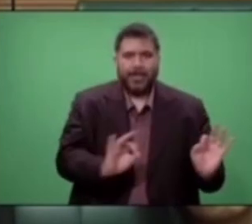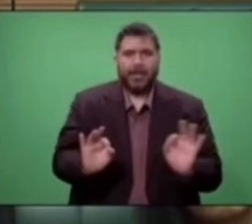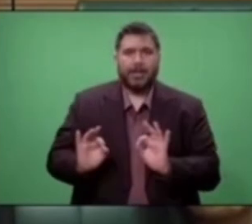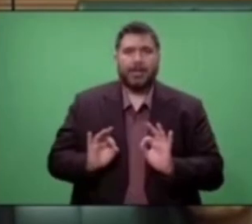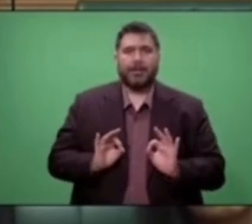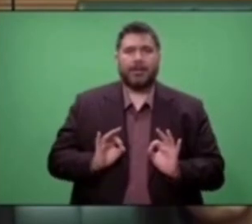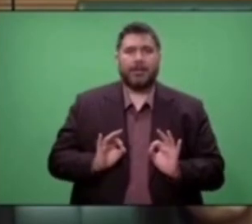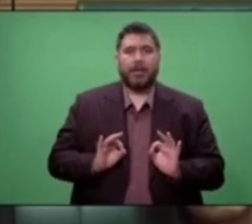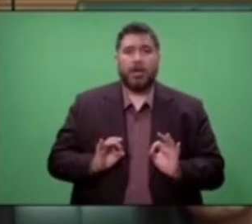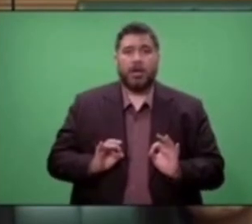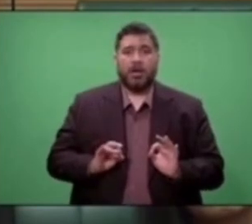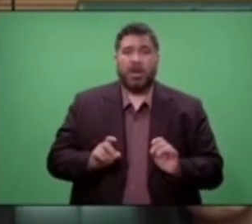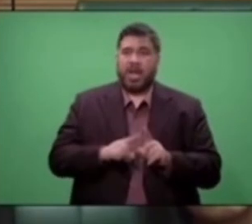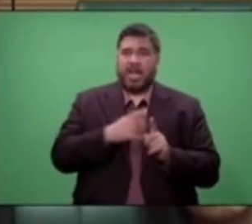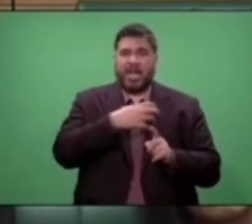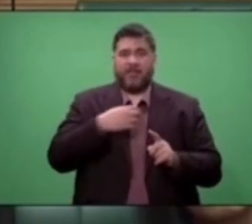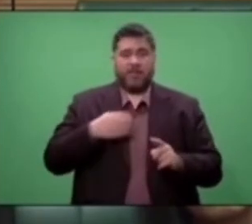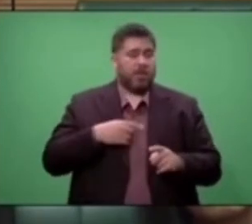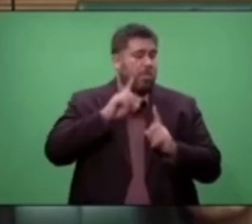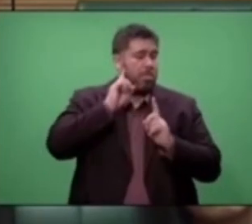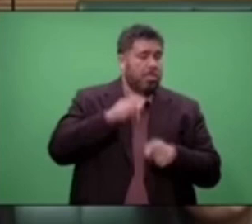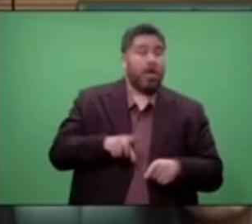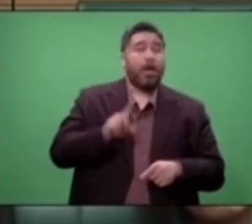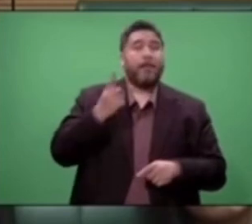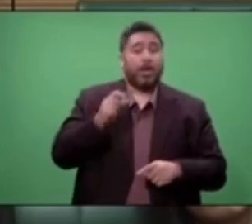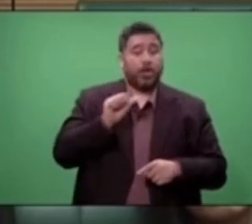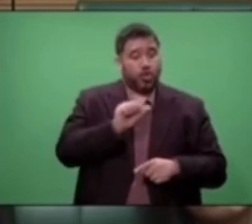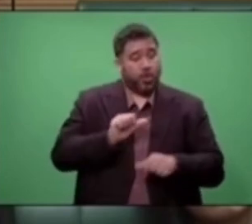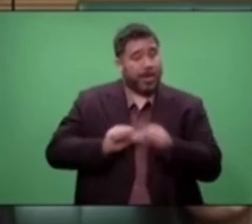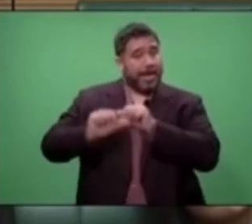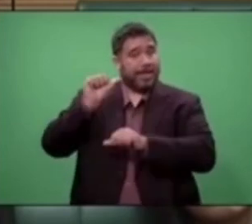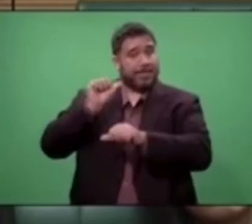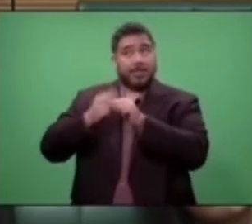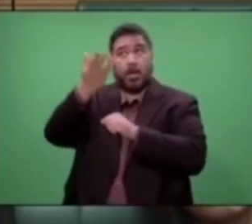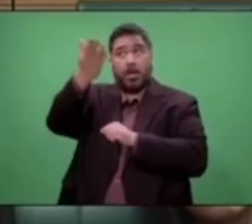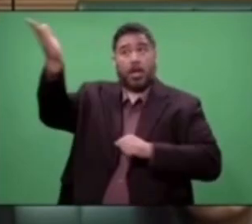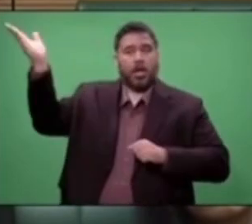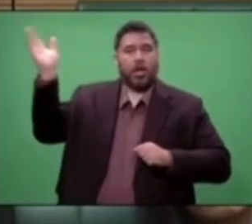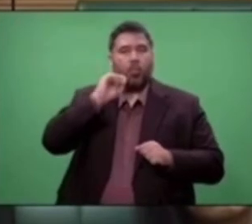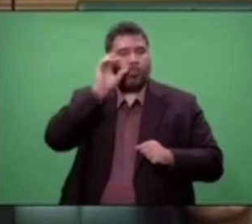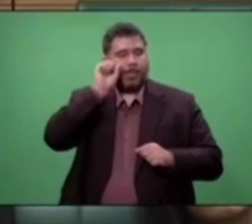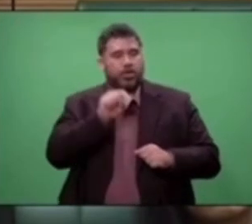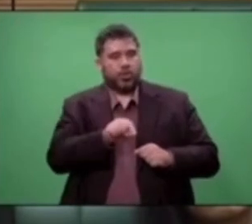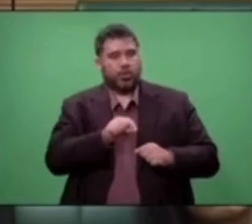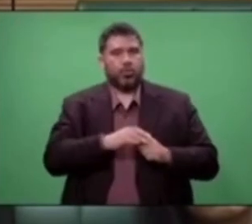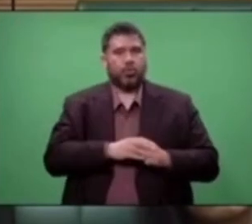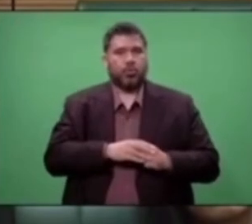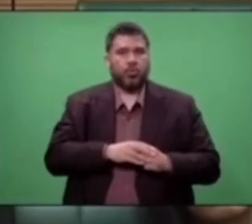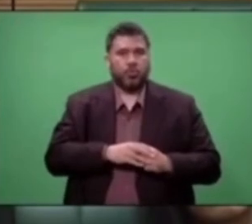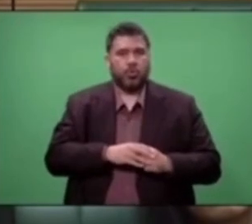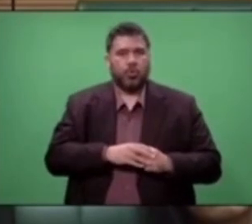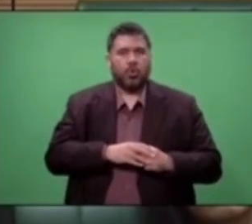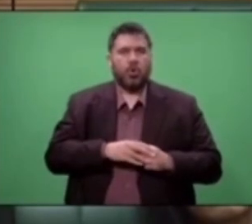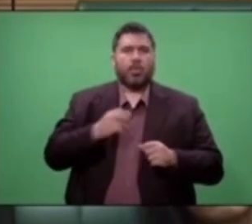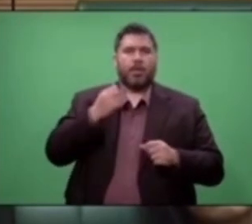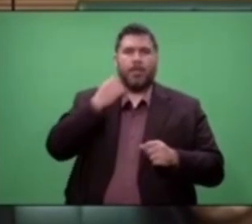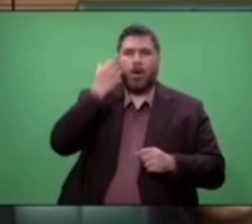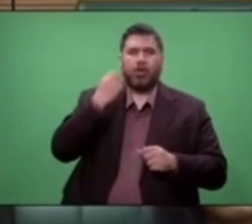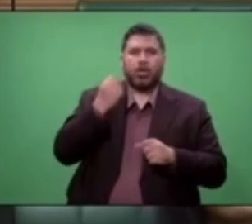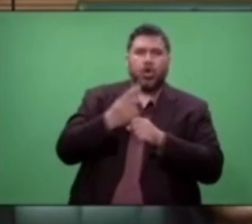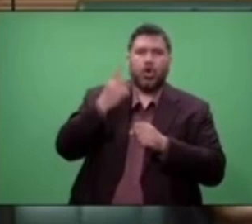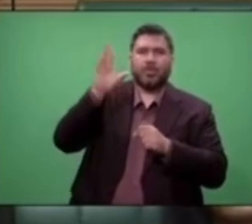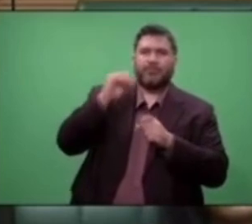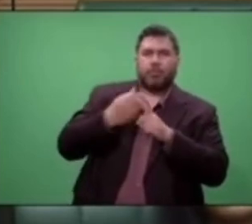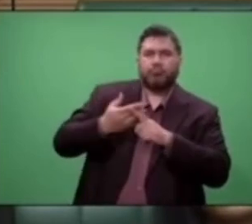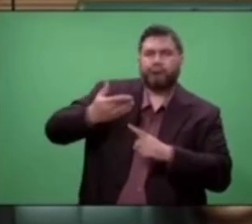won't. And I know your kuia, hine nui te pō, will be loving you now in a way